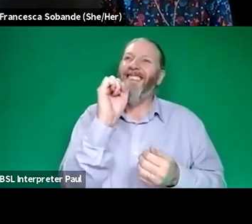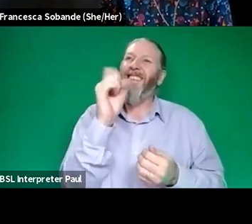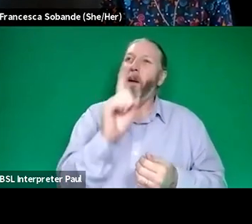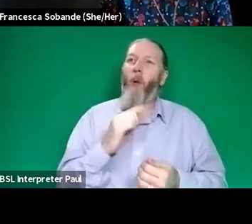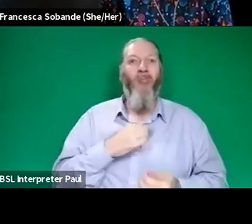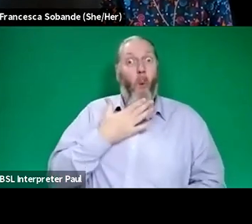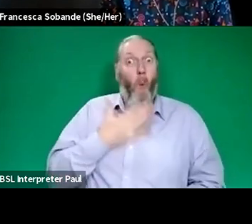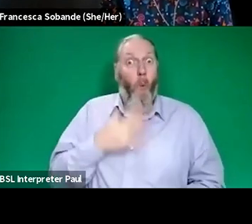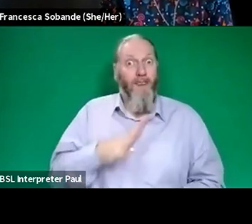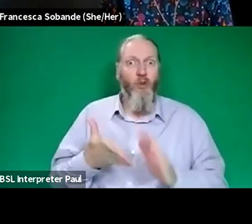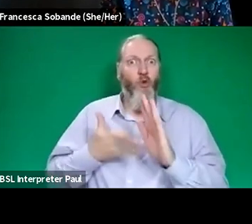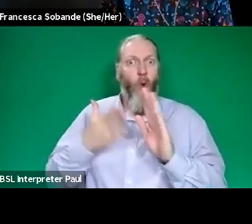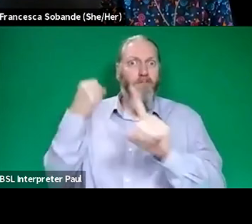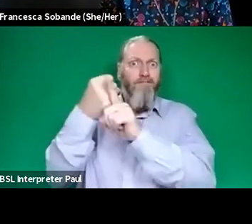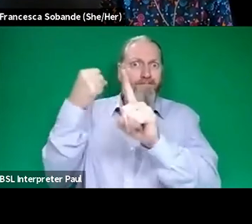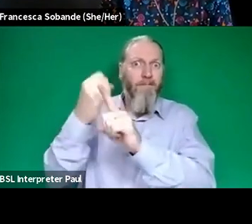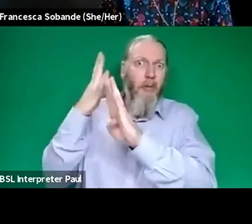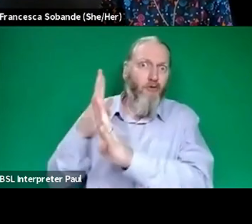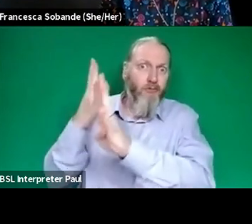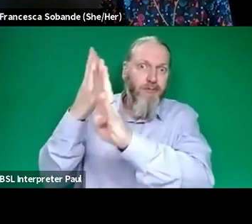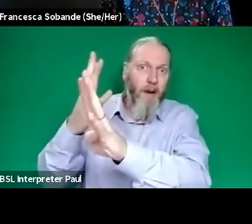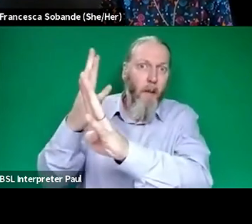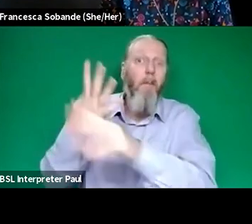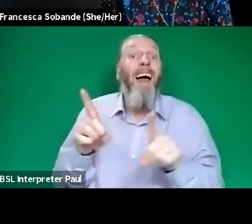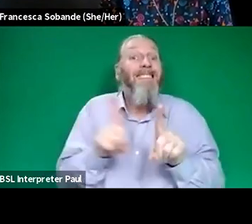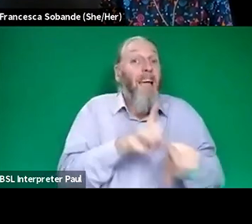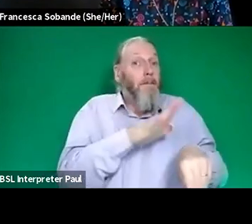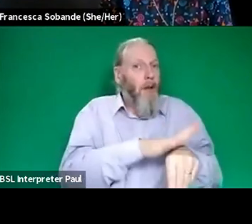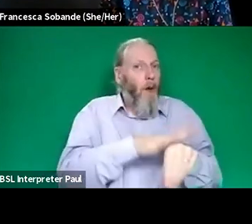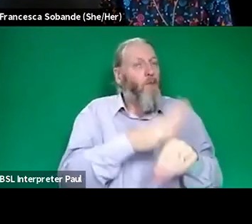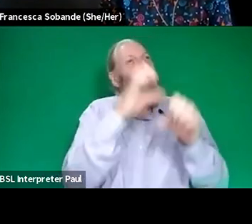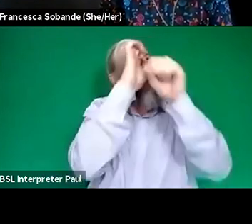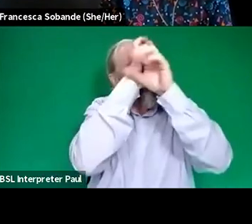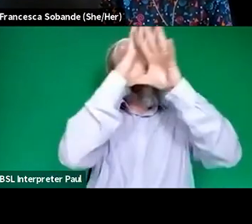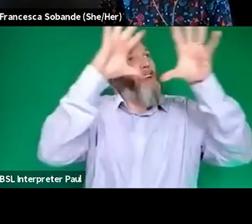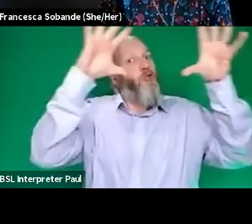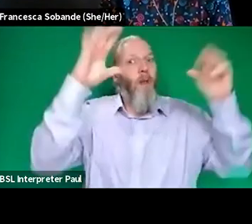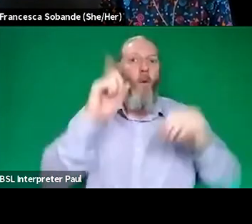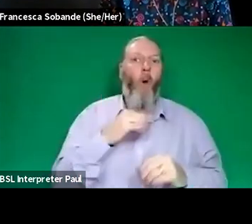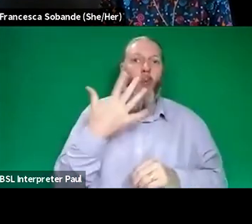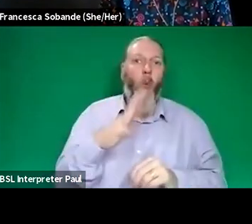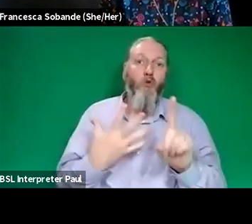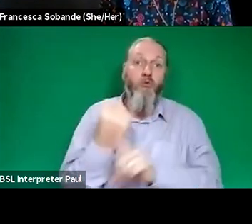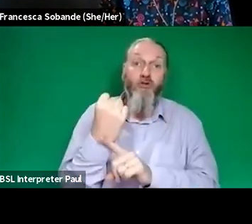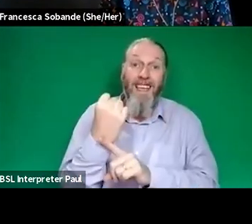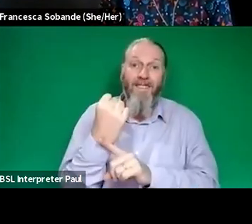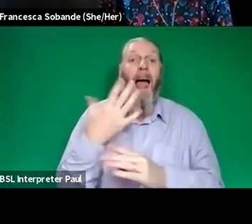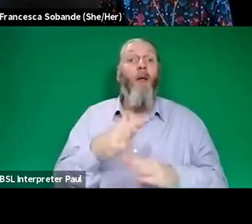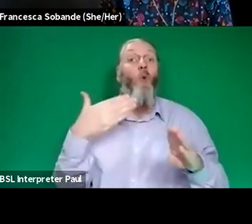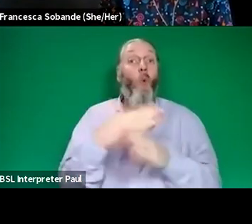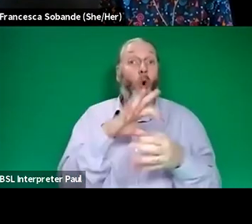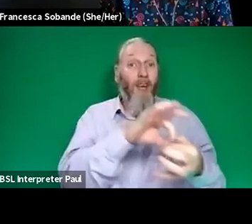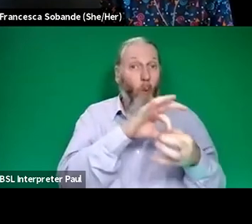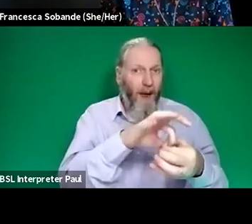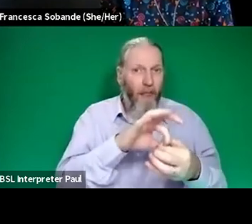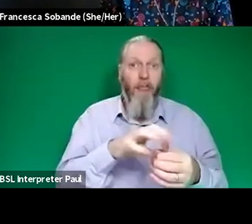action, coupled with an idea and imagination of what one wants to see. And then working with organizations, doing that work of coalition building, doing that